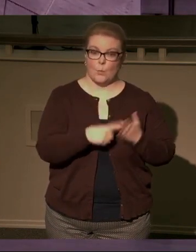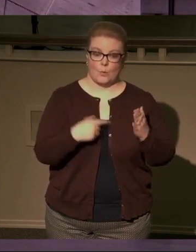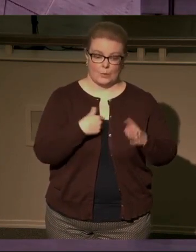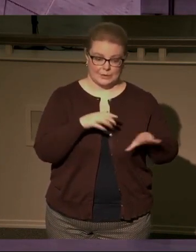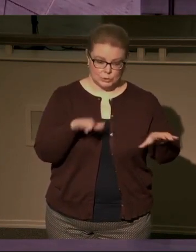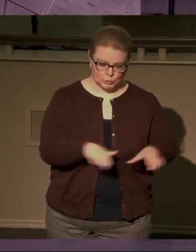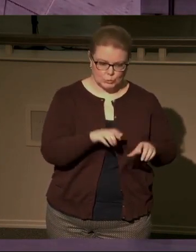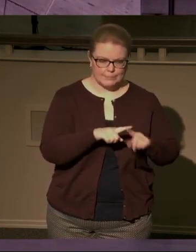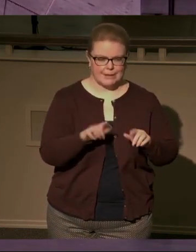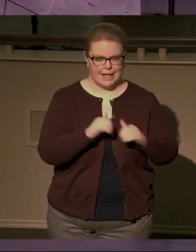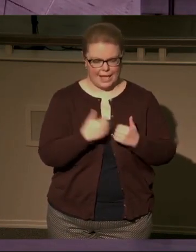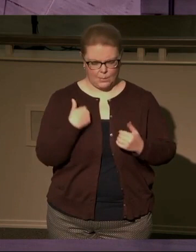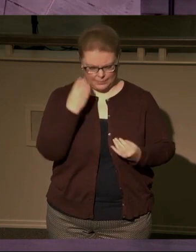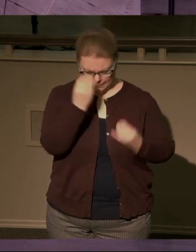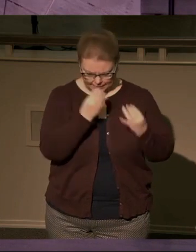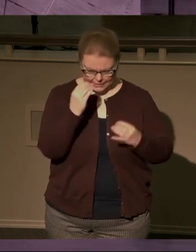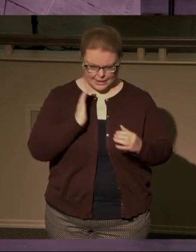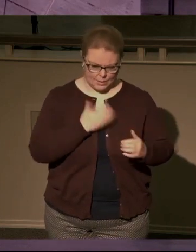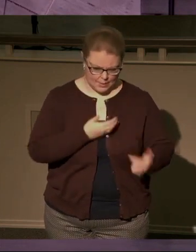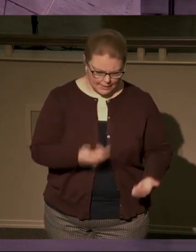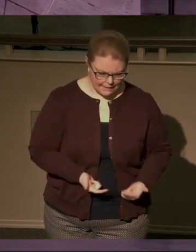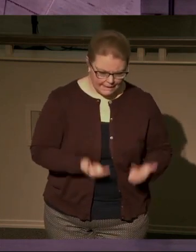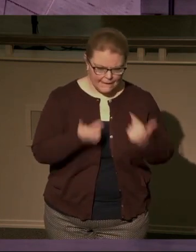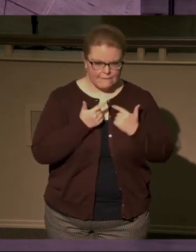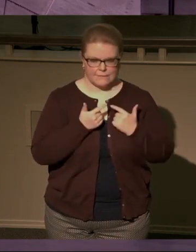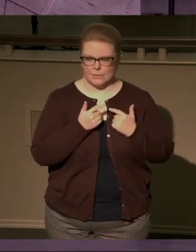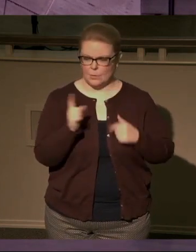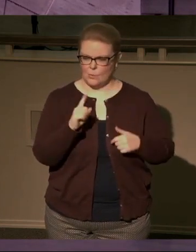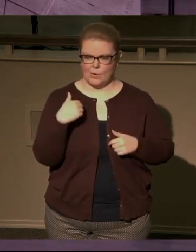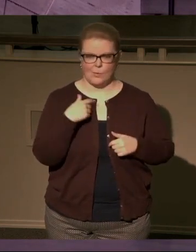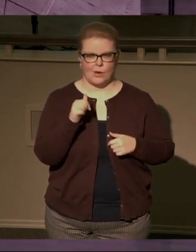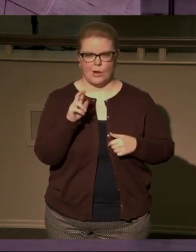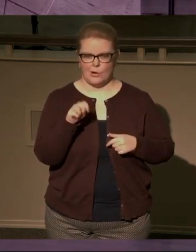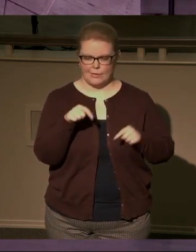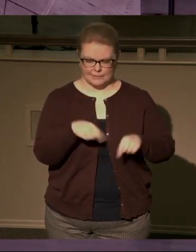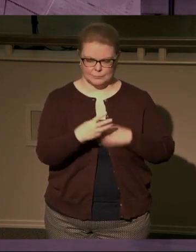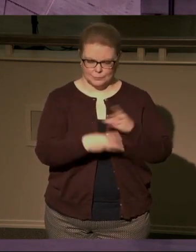about our lives and our place in this world.